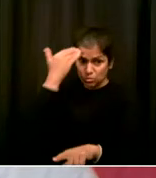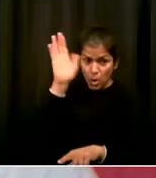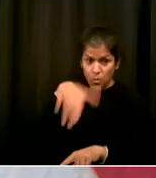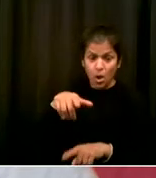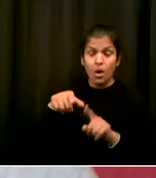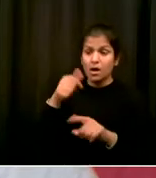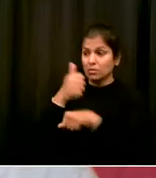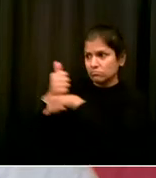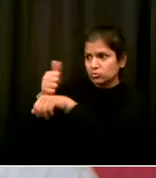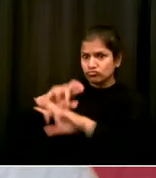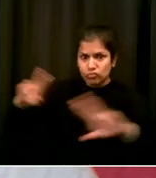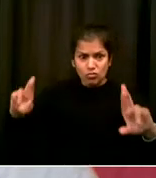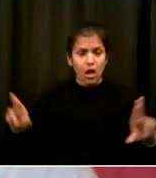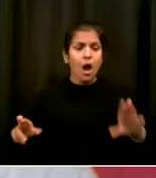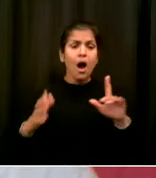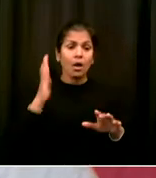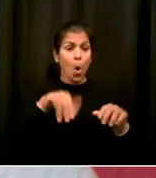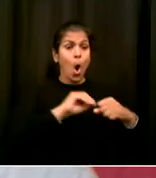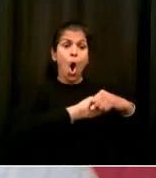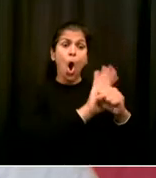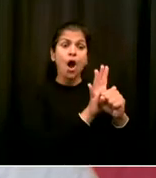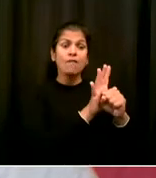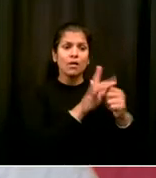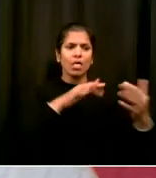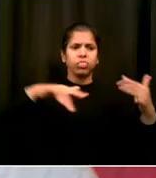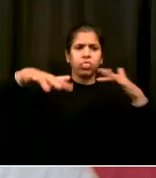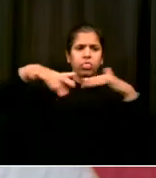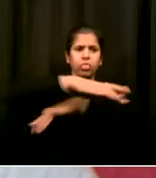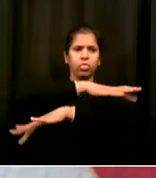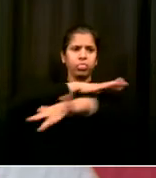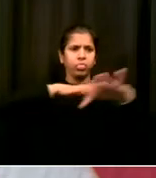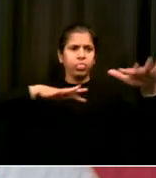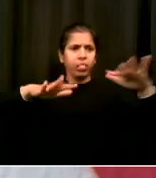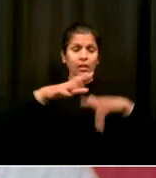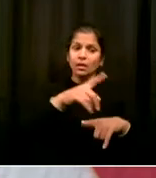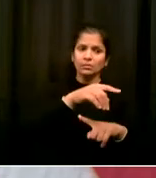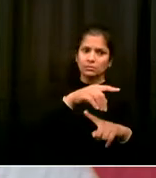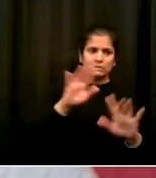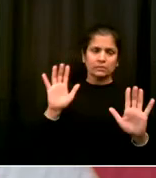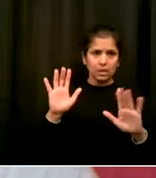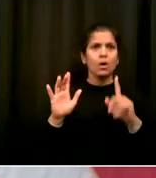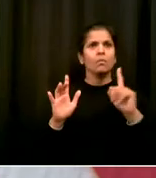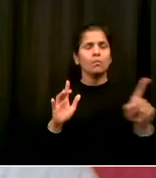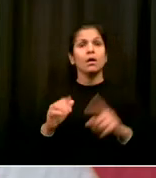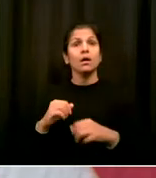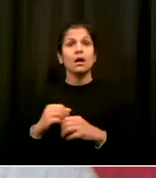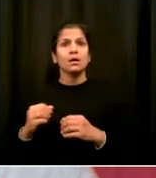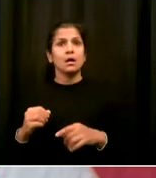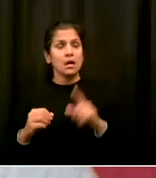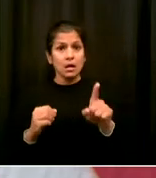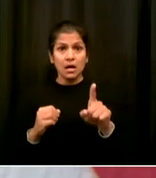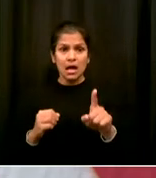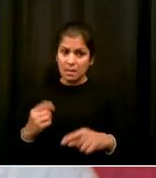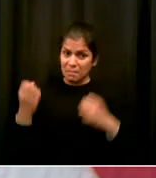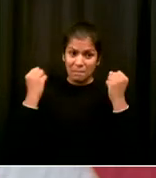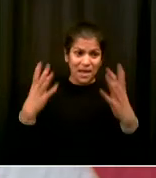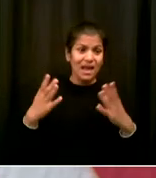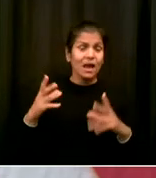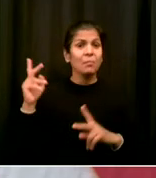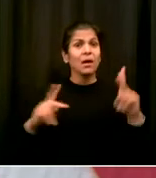I remain quite concerned by the increase in cases, hospitalizations, and deaths across our beloved